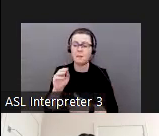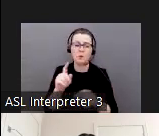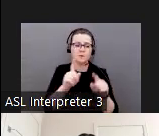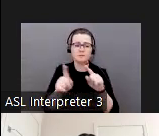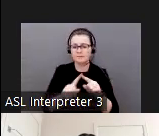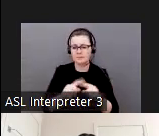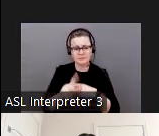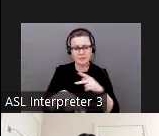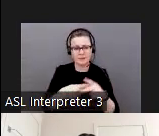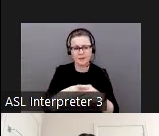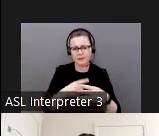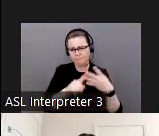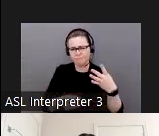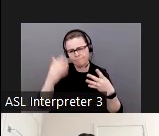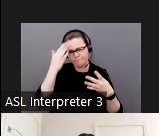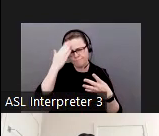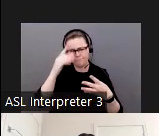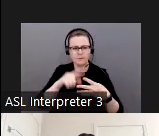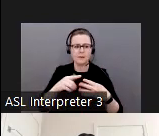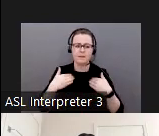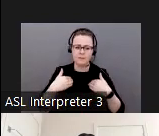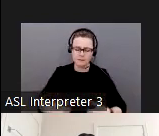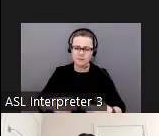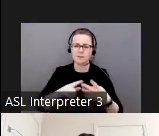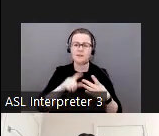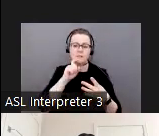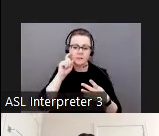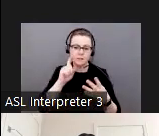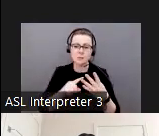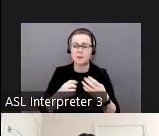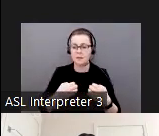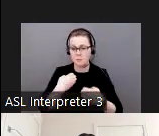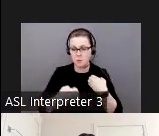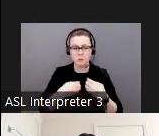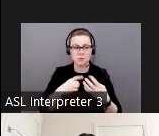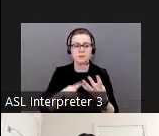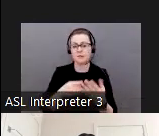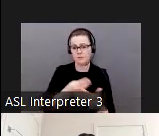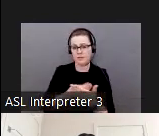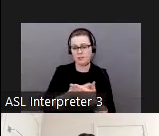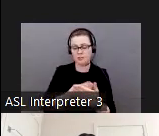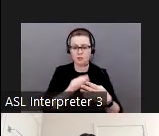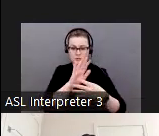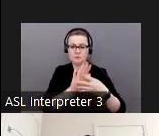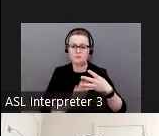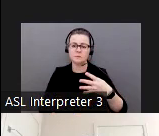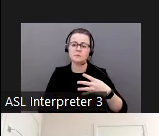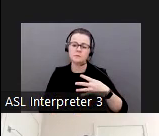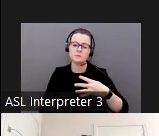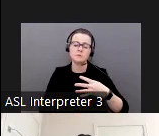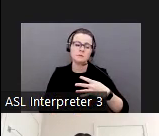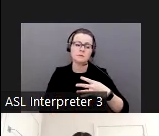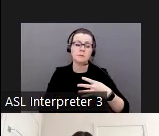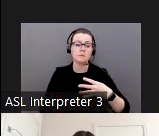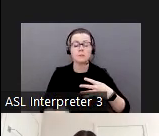all quite familiar with them: physical, sexual, emotional, financial. I've included them for the purpose of,